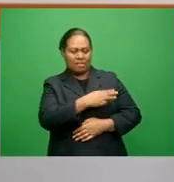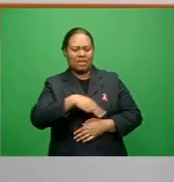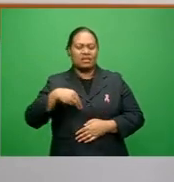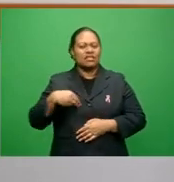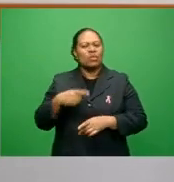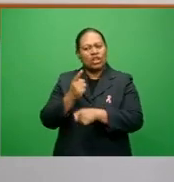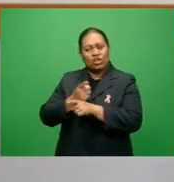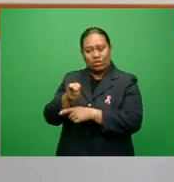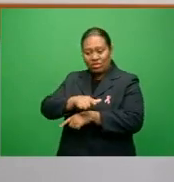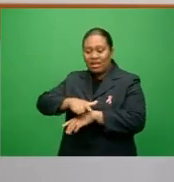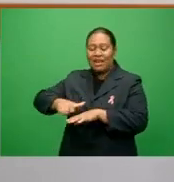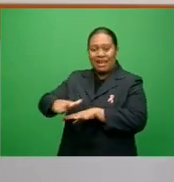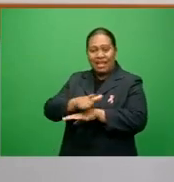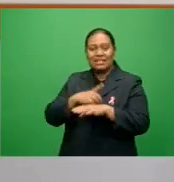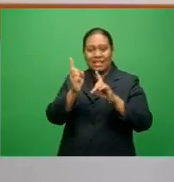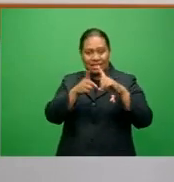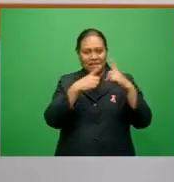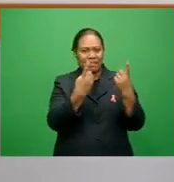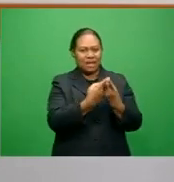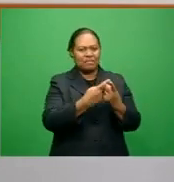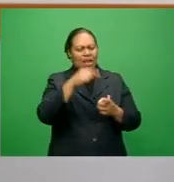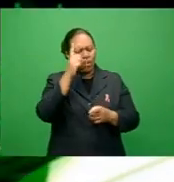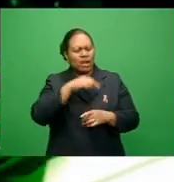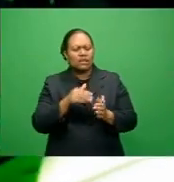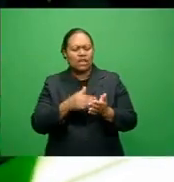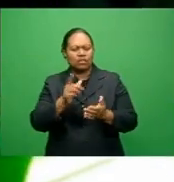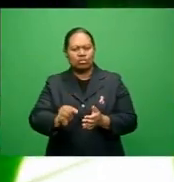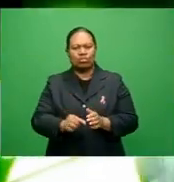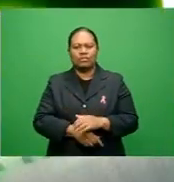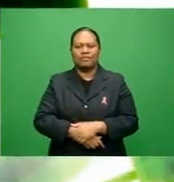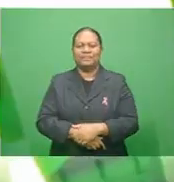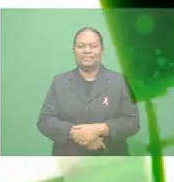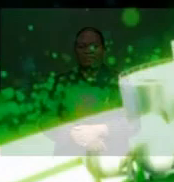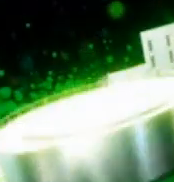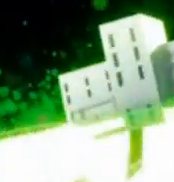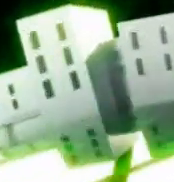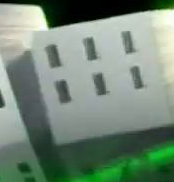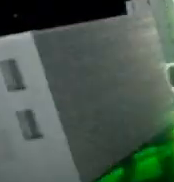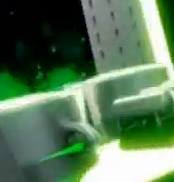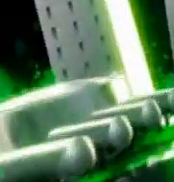Lands Department to see what can be done.